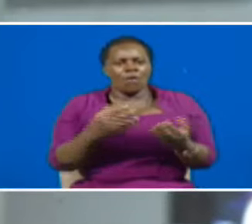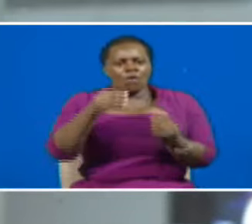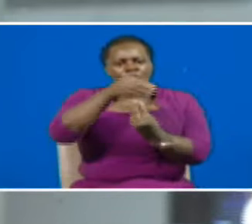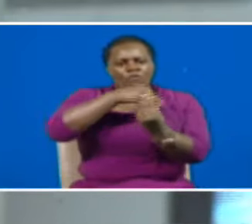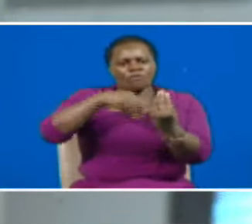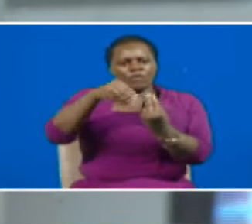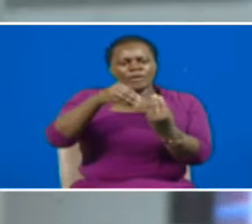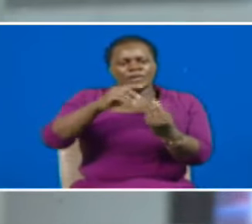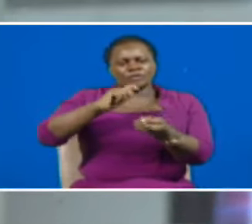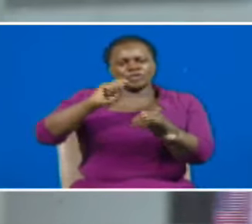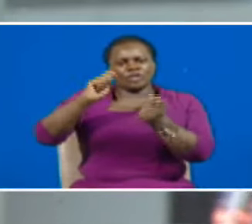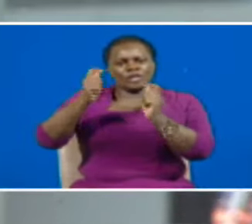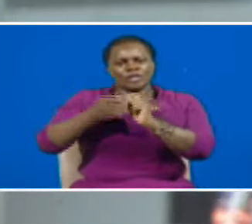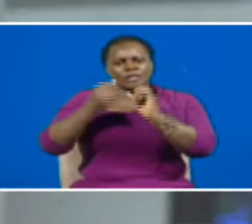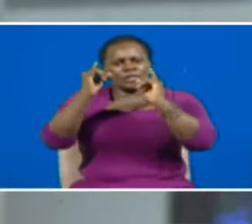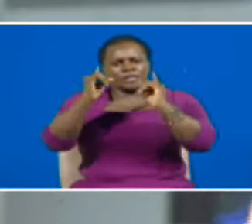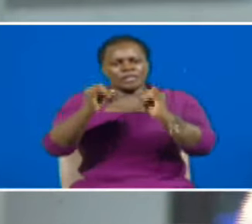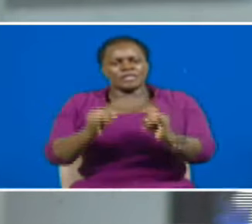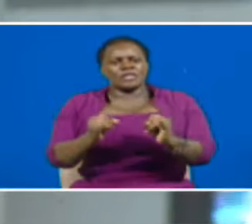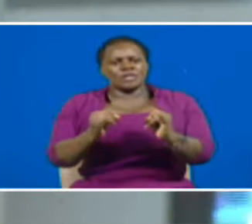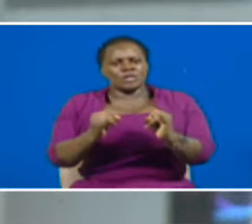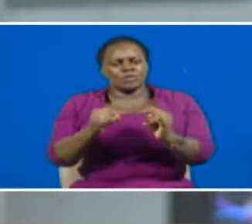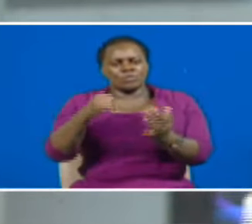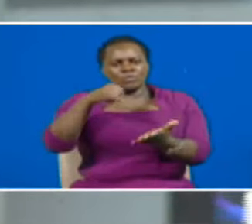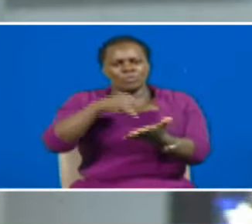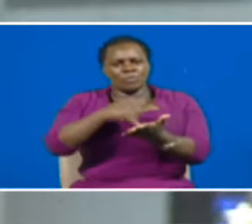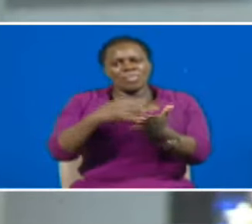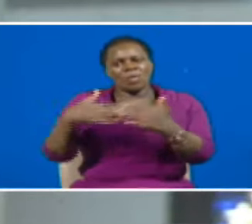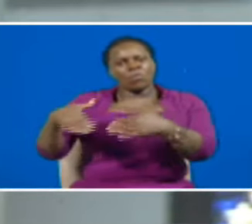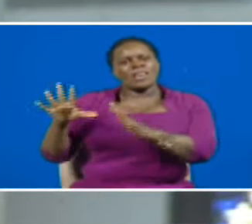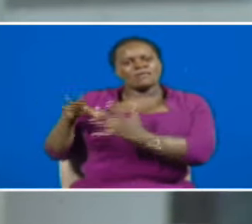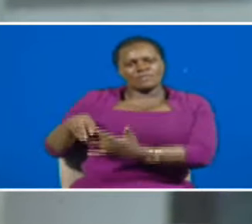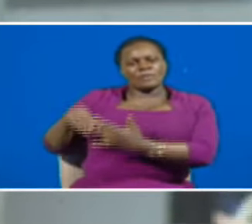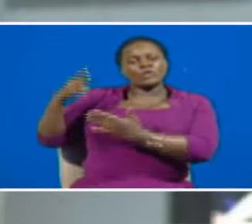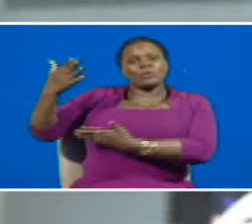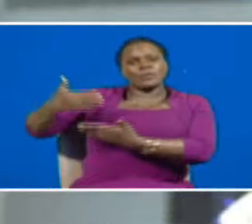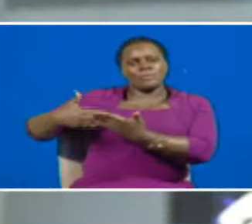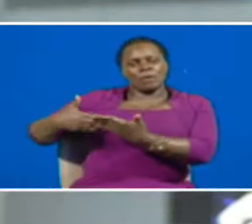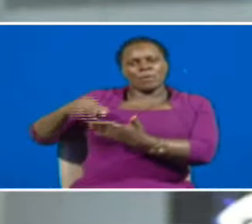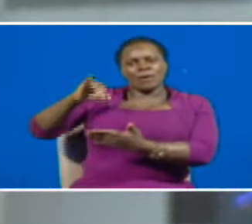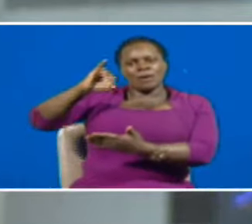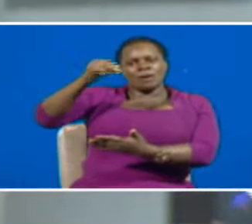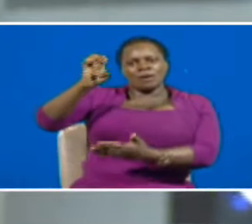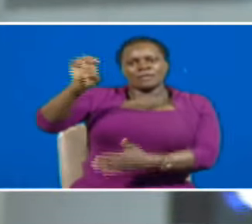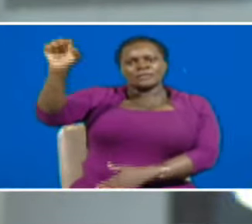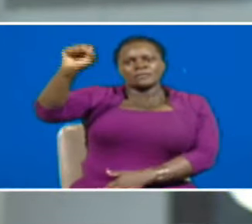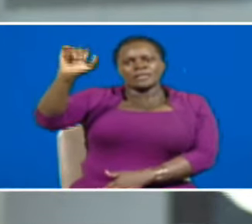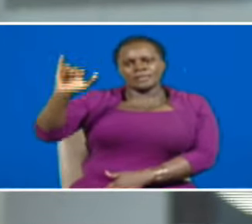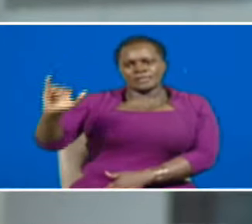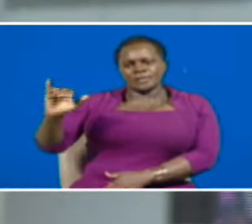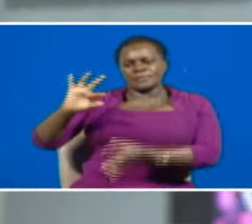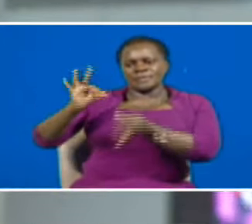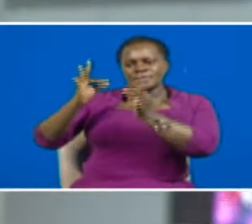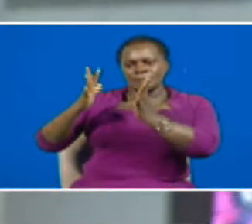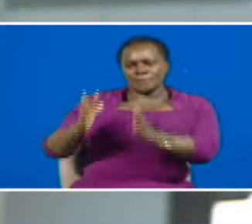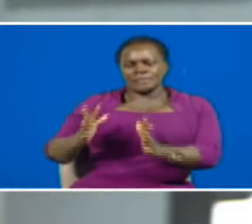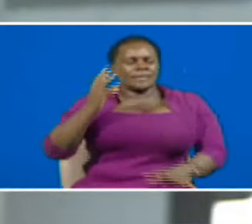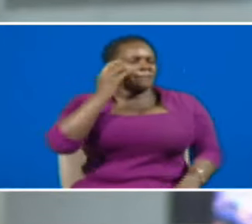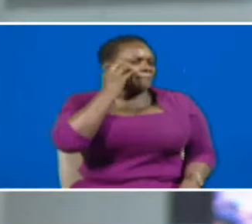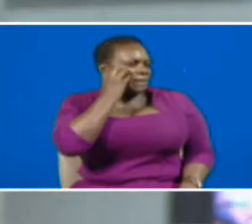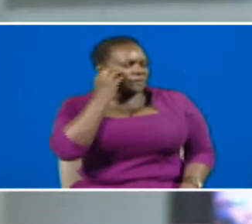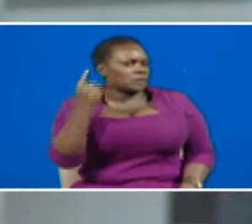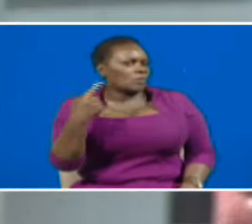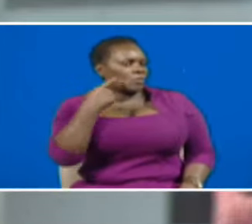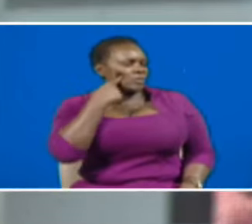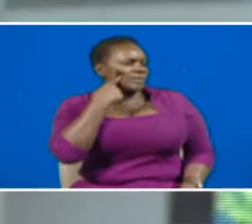has evolved with the new clause in play. We leave you with this special report. My name is Jesse Rogers. Our sign language interpreter